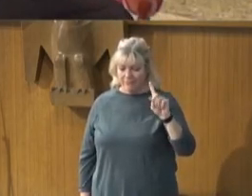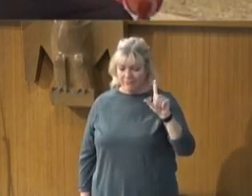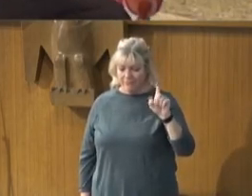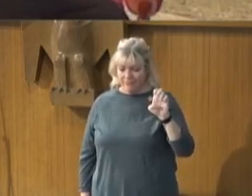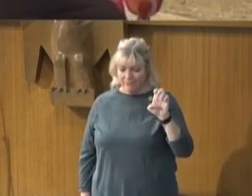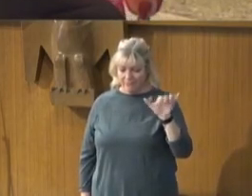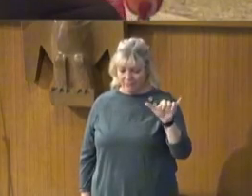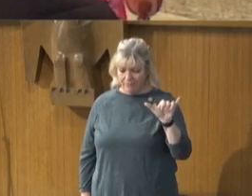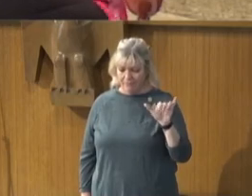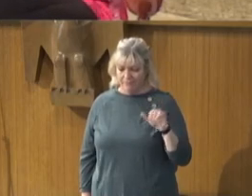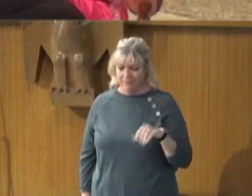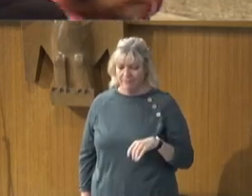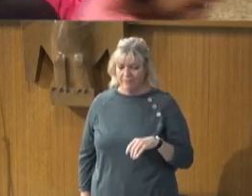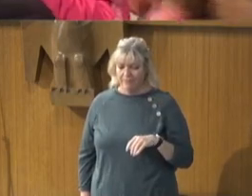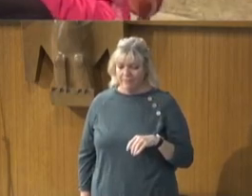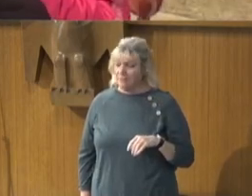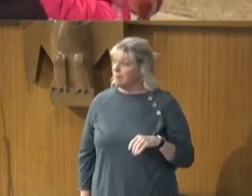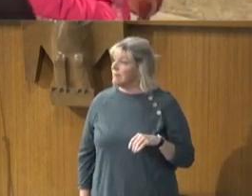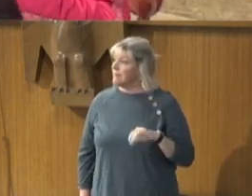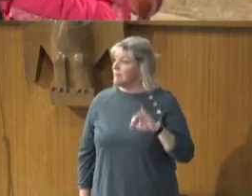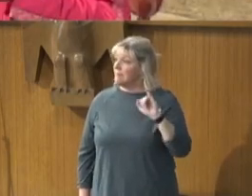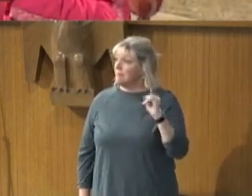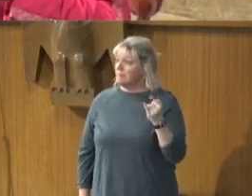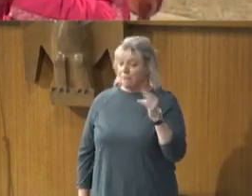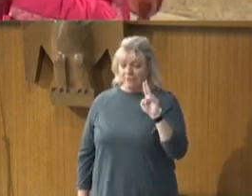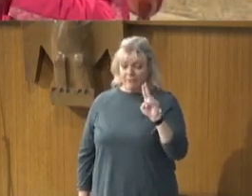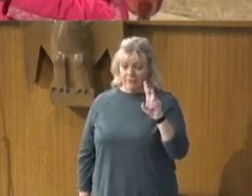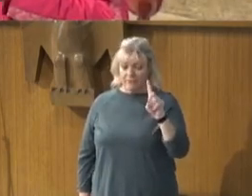Alberta Headley.